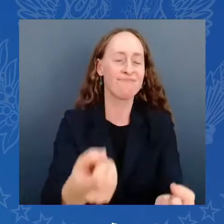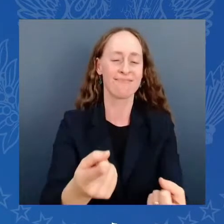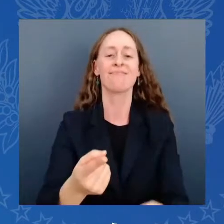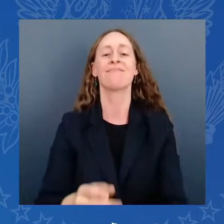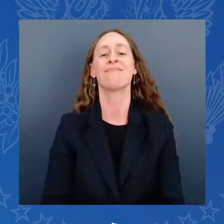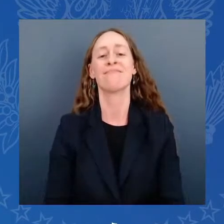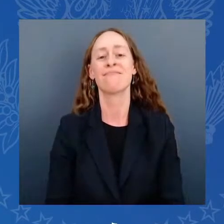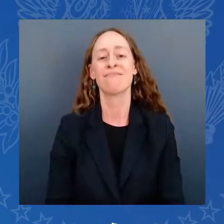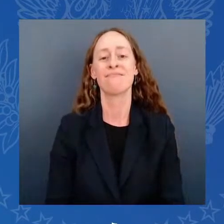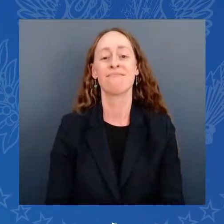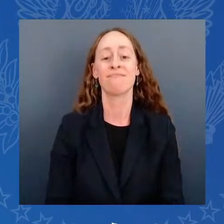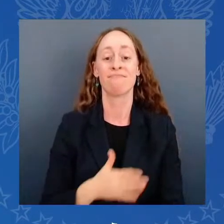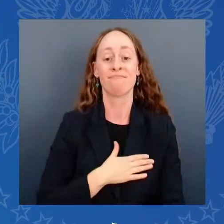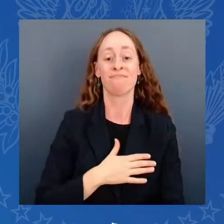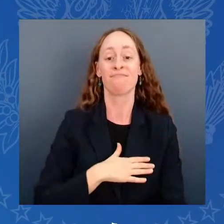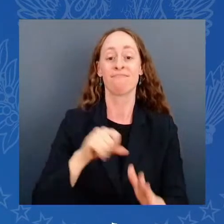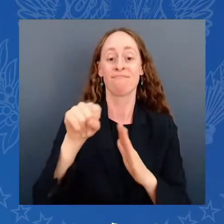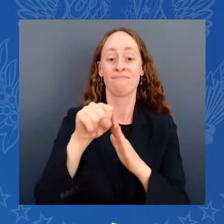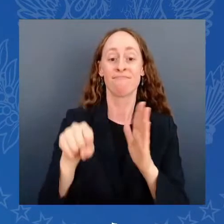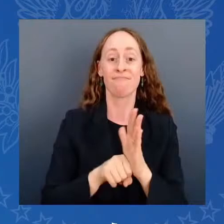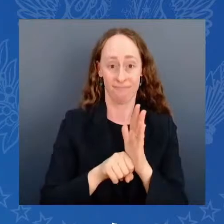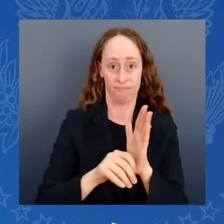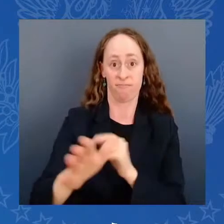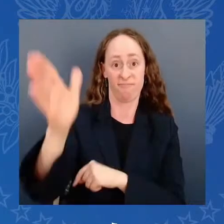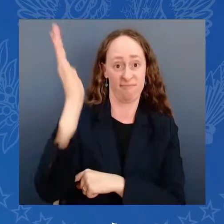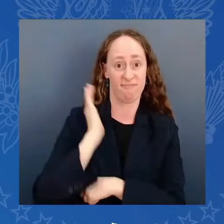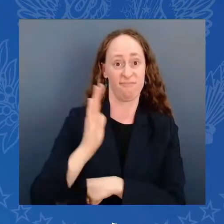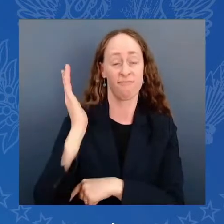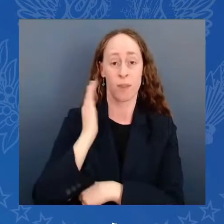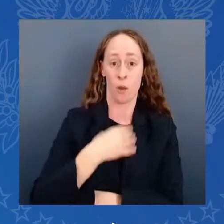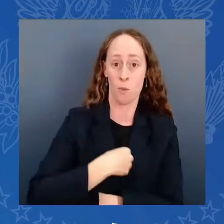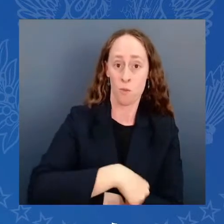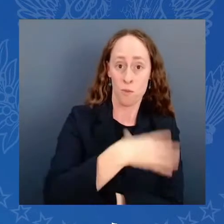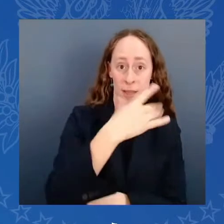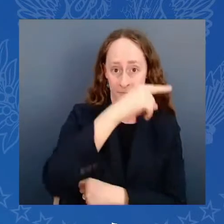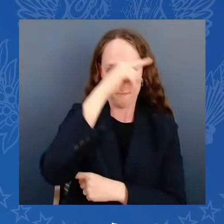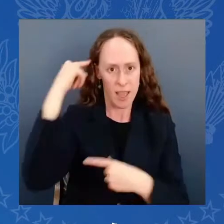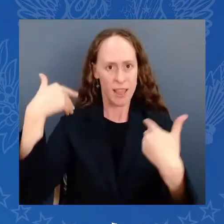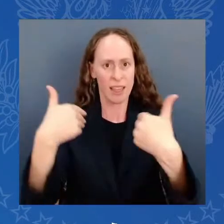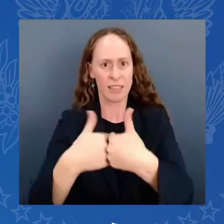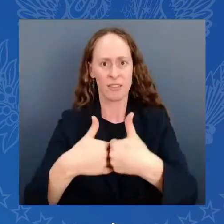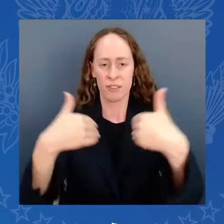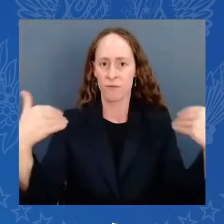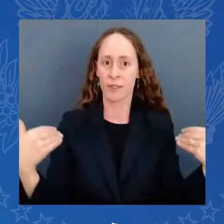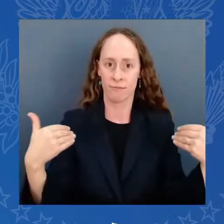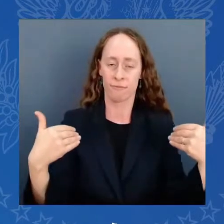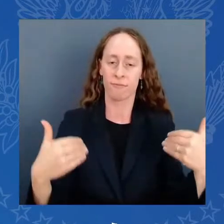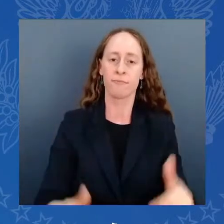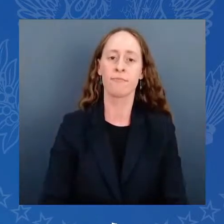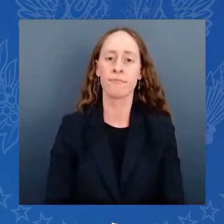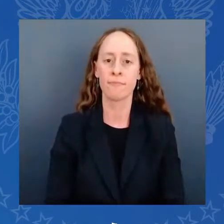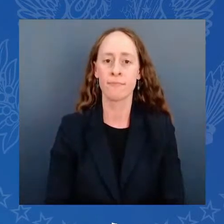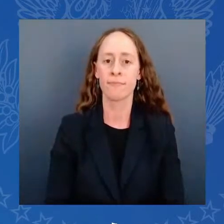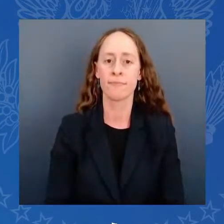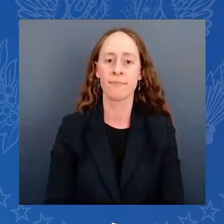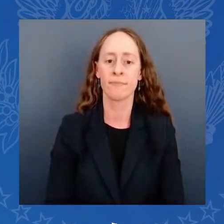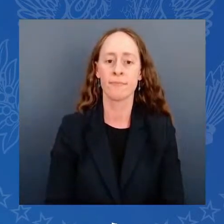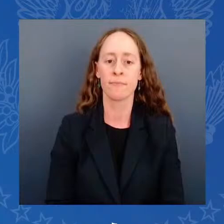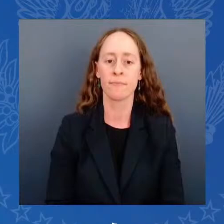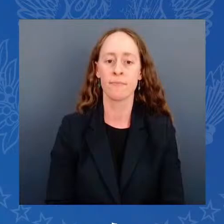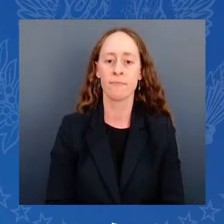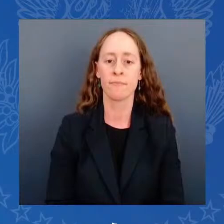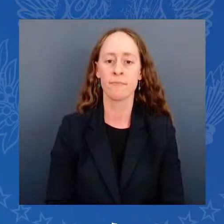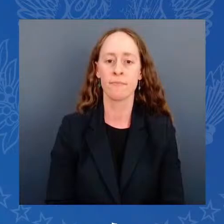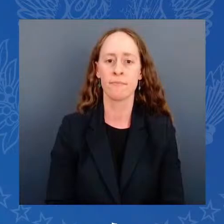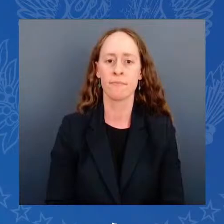law. We were one who, only reason we didn't fight in the side of the South, we couldn't get there. I'm